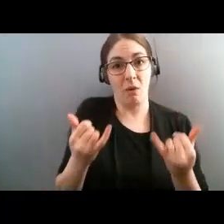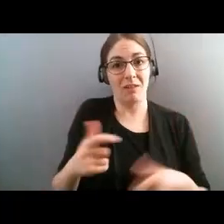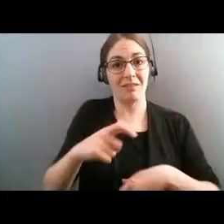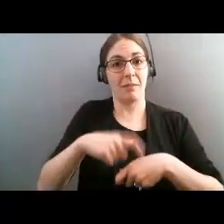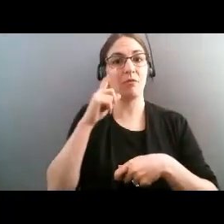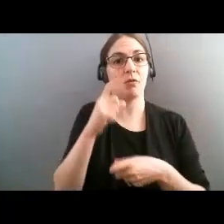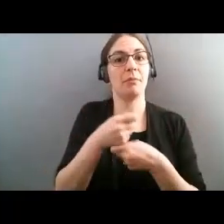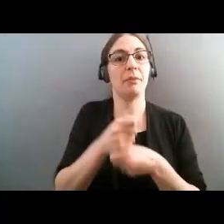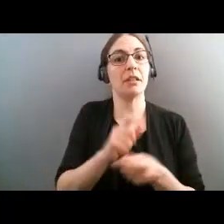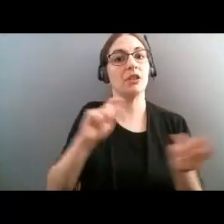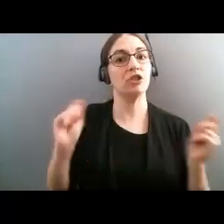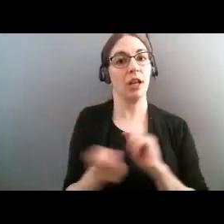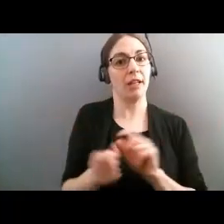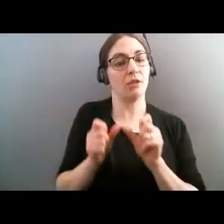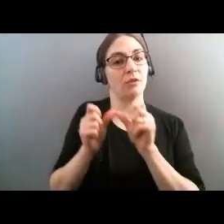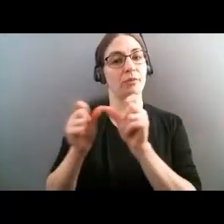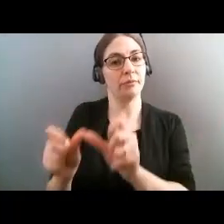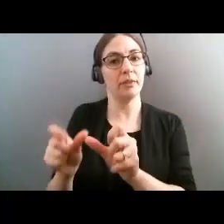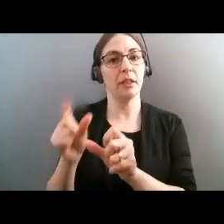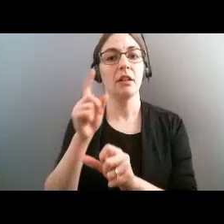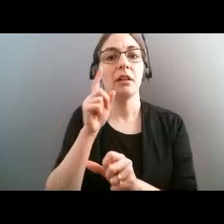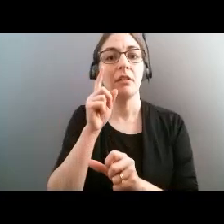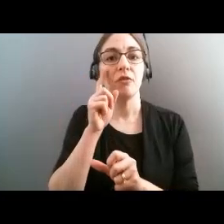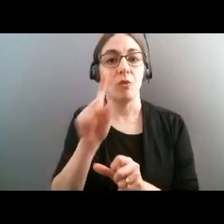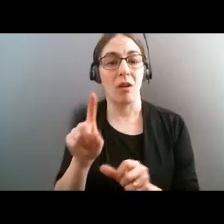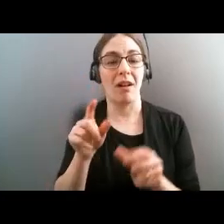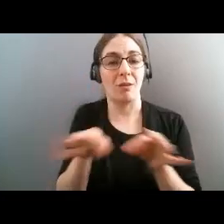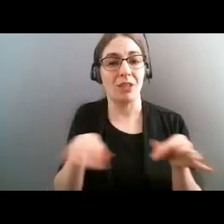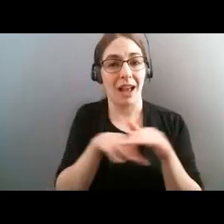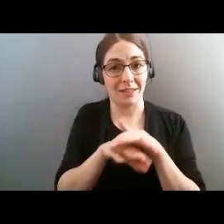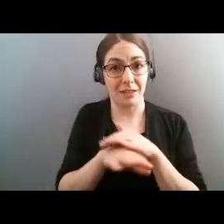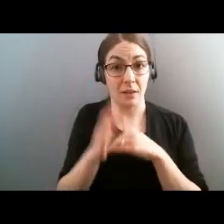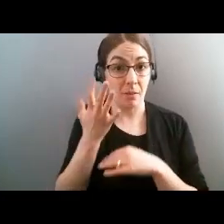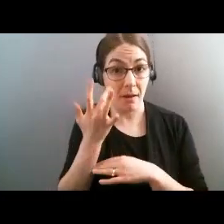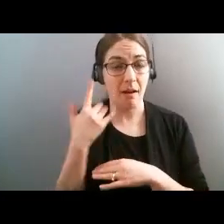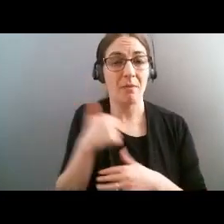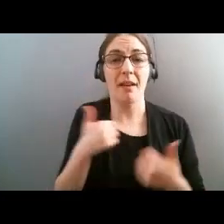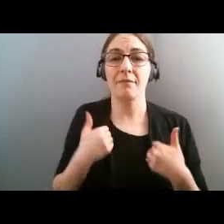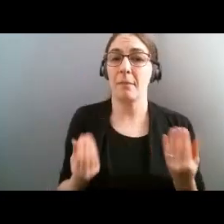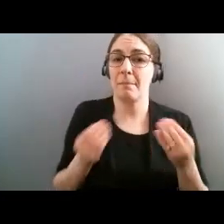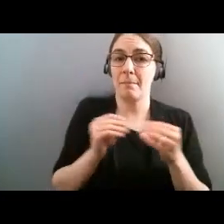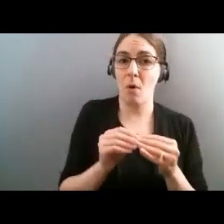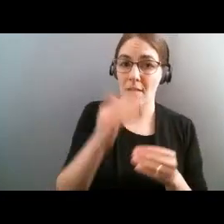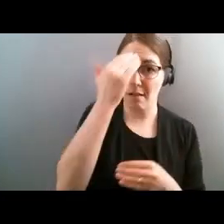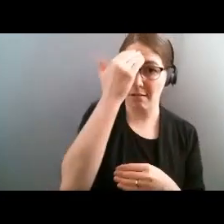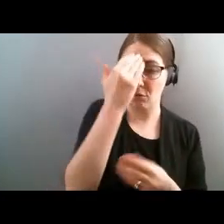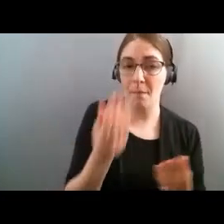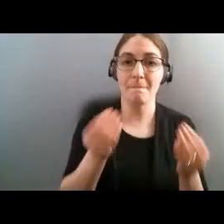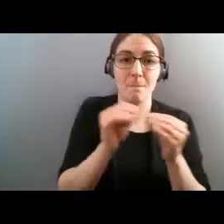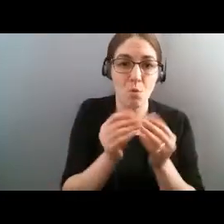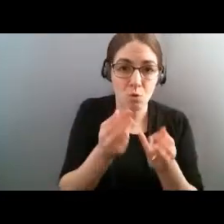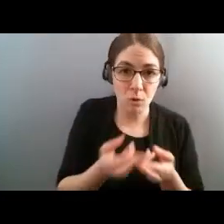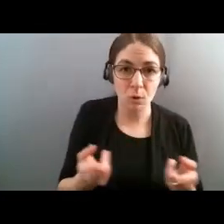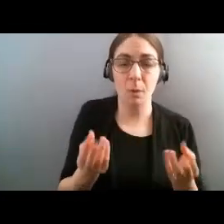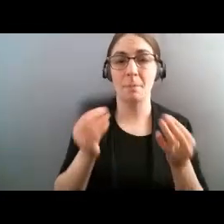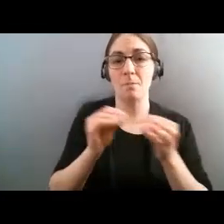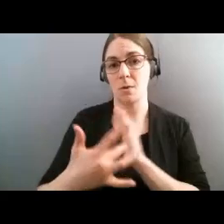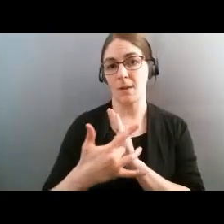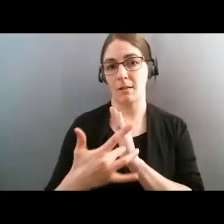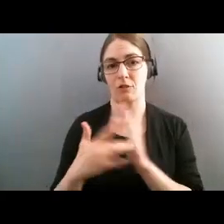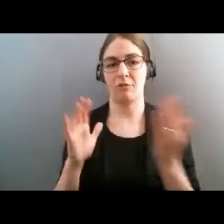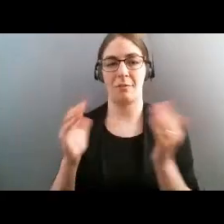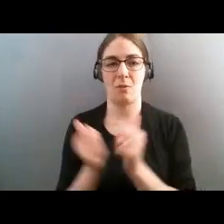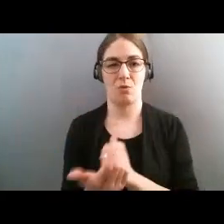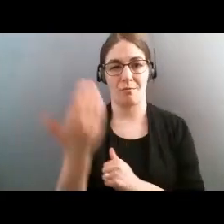access because we have more knowledge, more resources, and technology at our disposal than ever